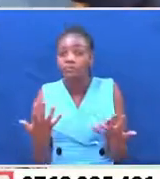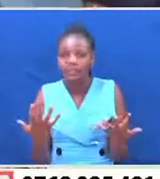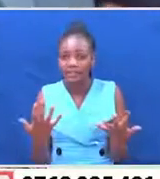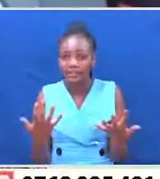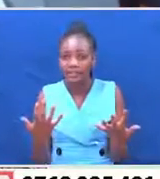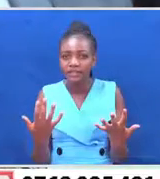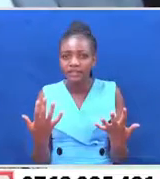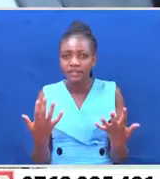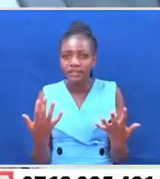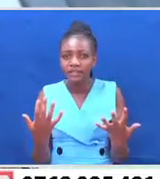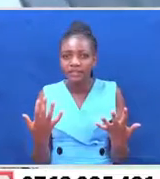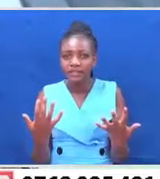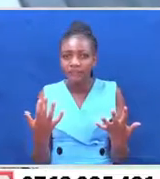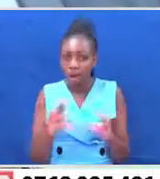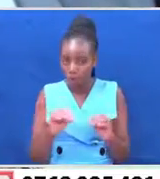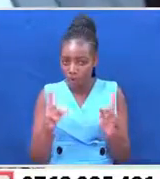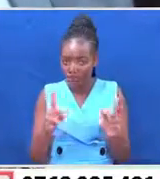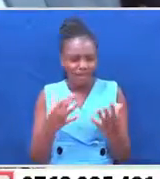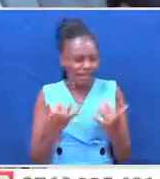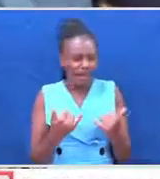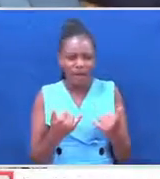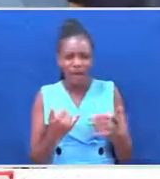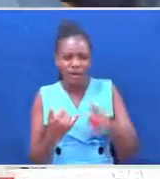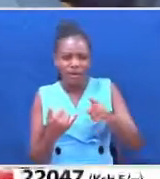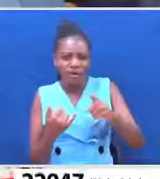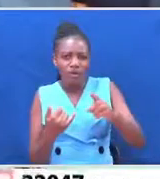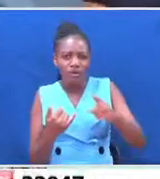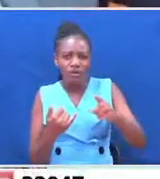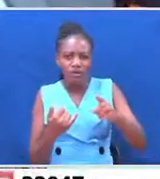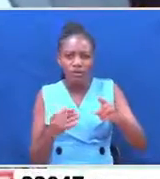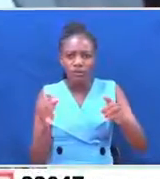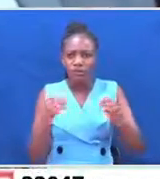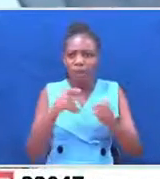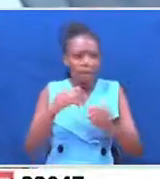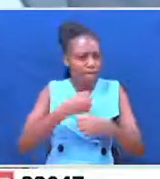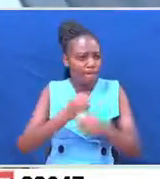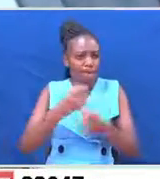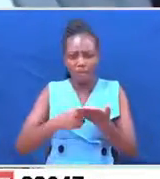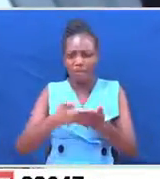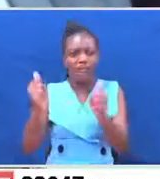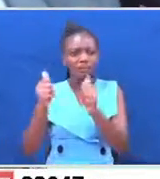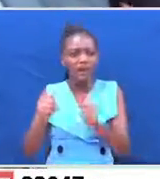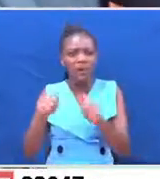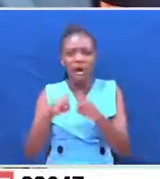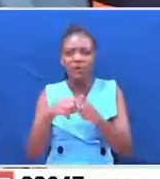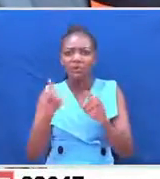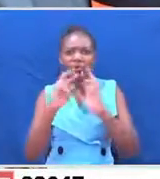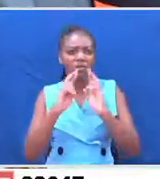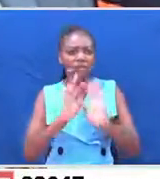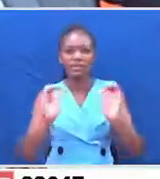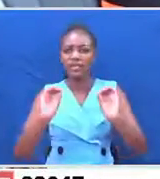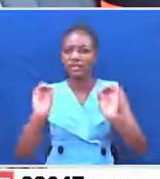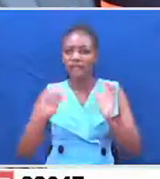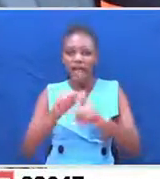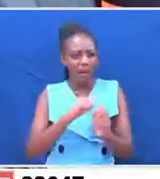are not paid anything, Mr. Chairman. All right. Now, you had not made any particular payment. You've even gone ahead and said, let us cancel all